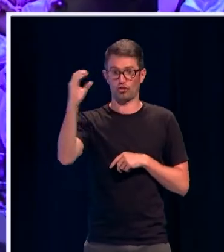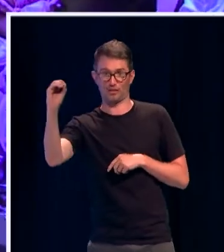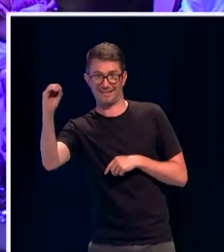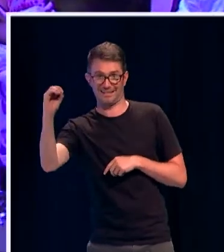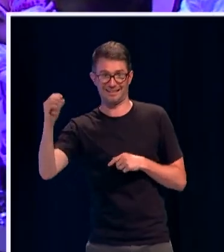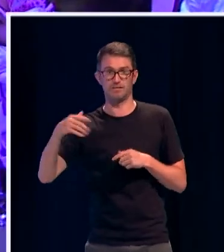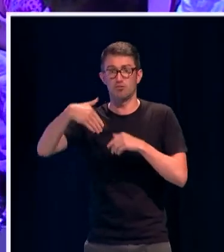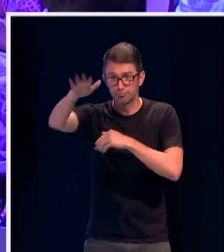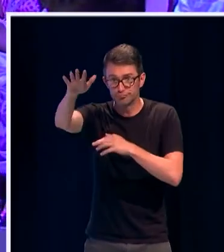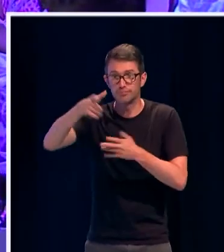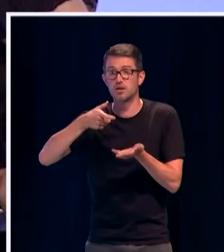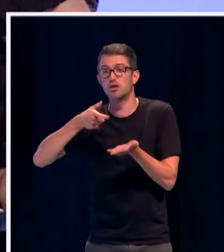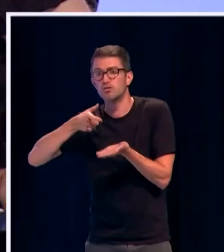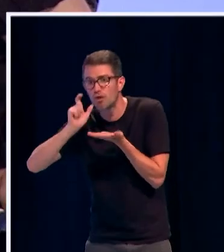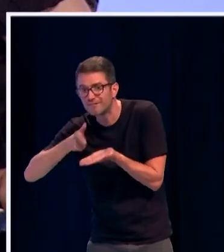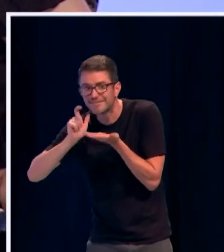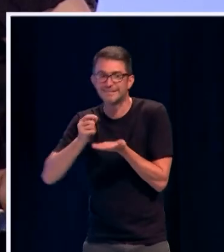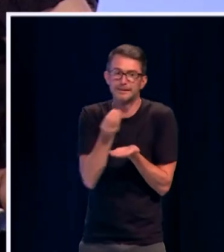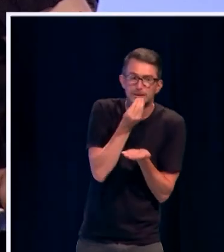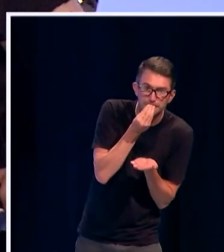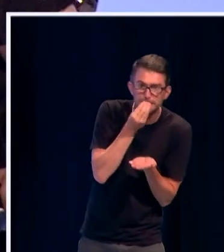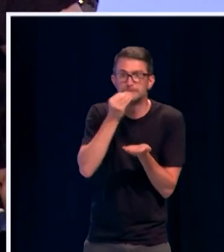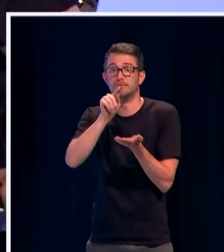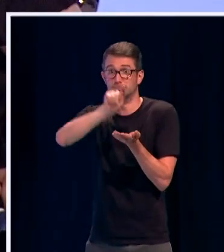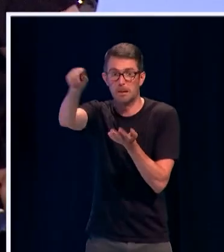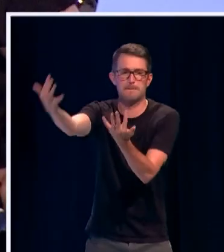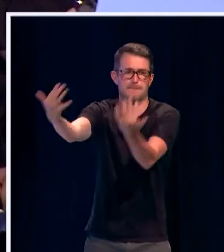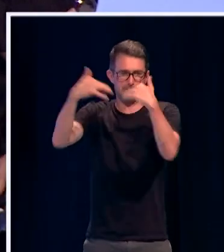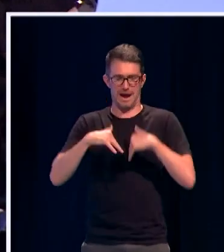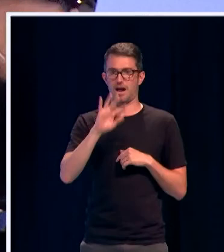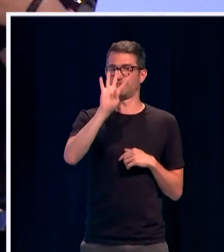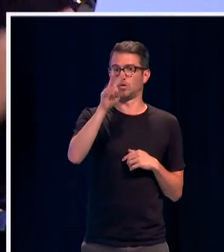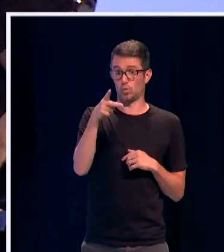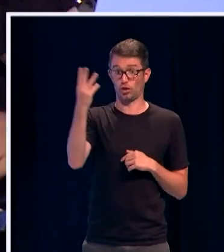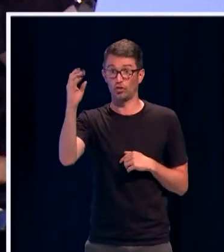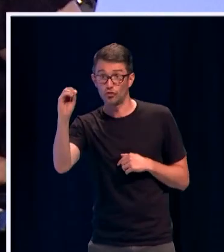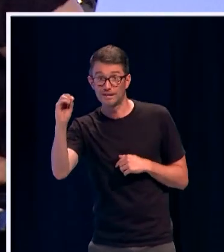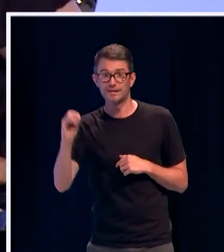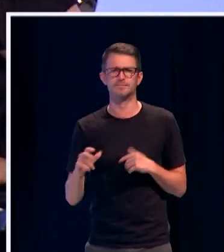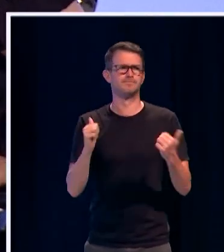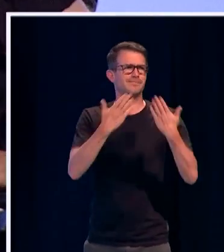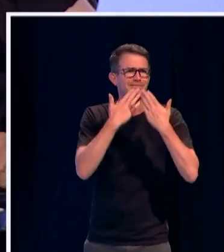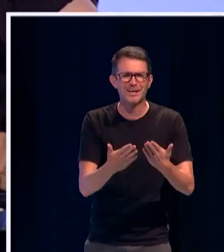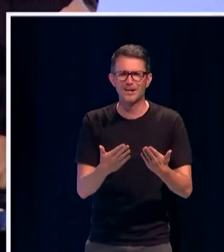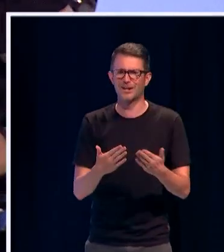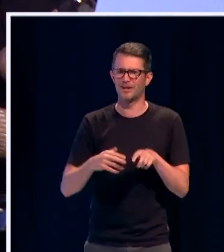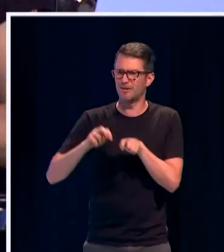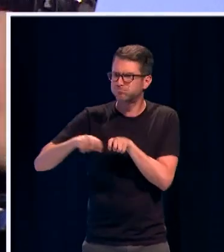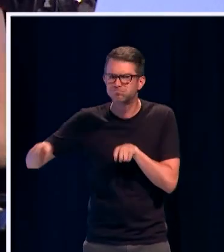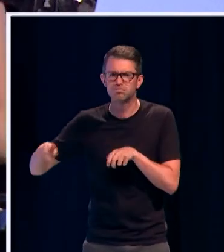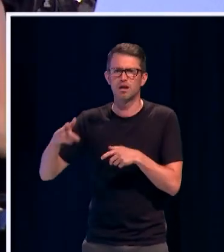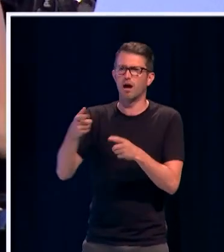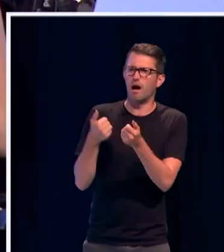questions, the interpreters, and all those who helped behind the curtains. So thank you to all of